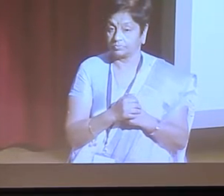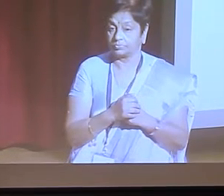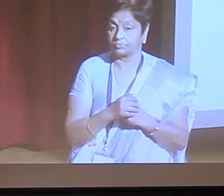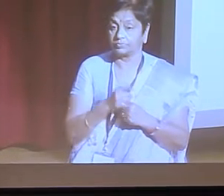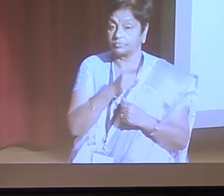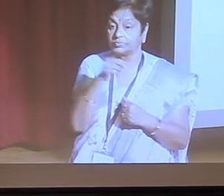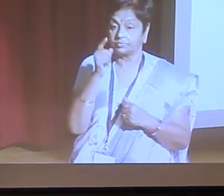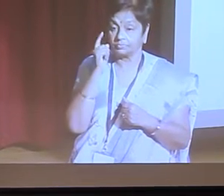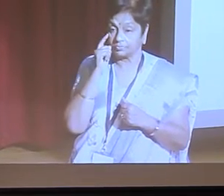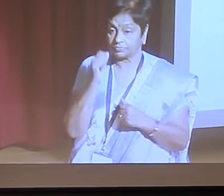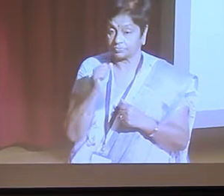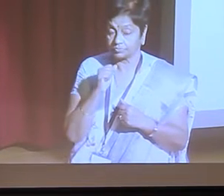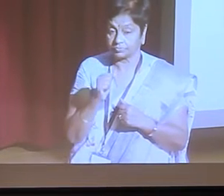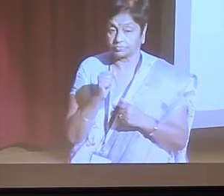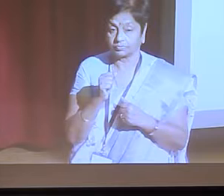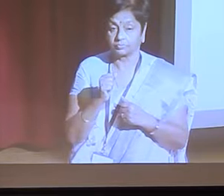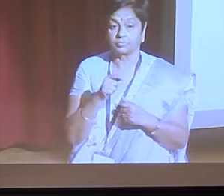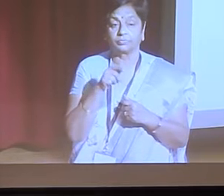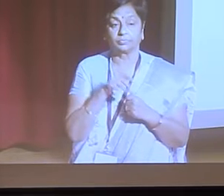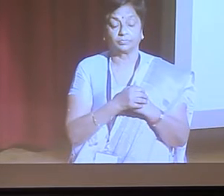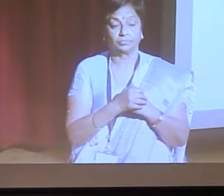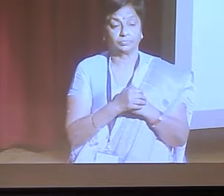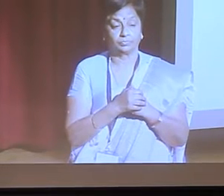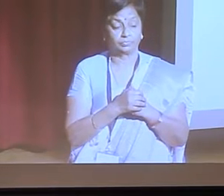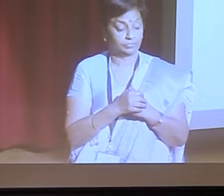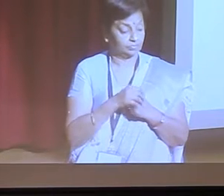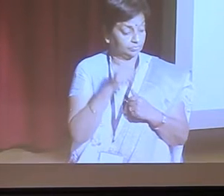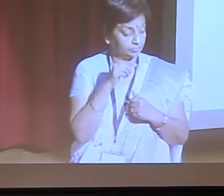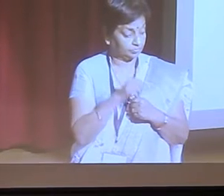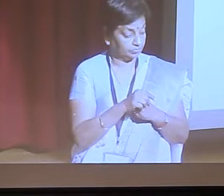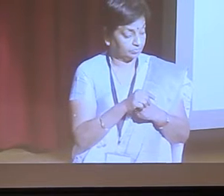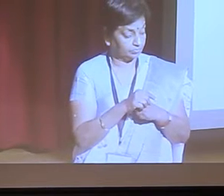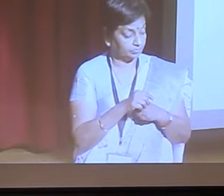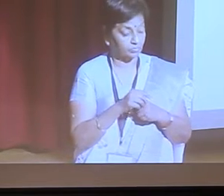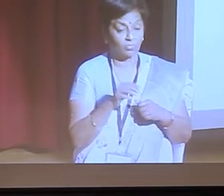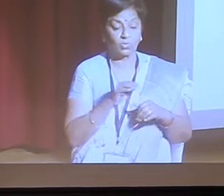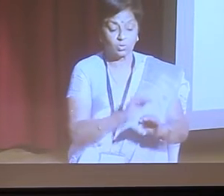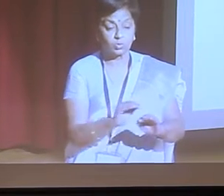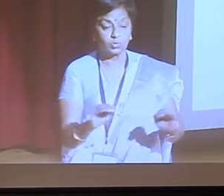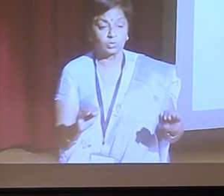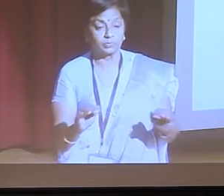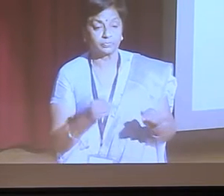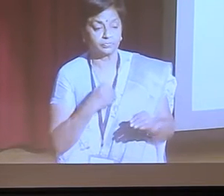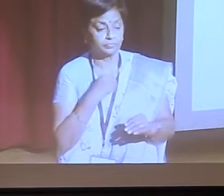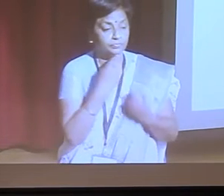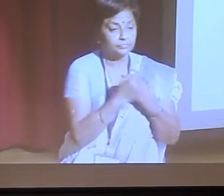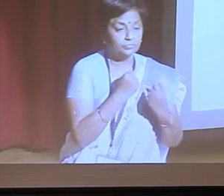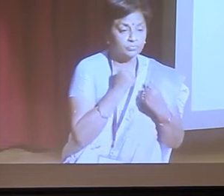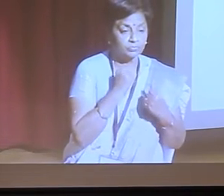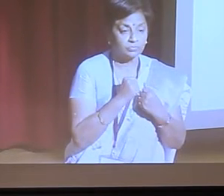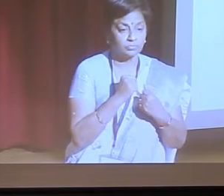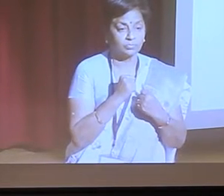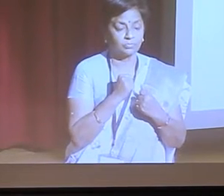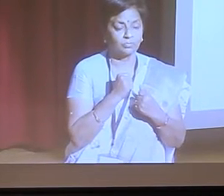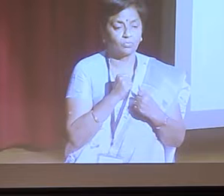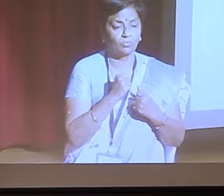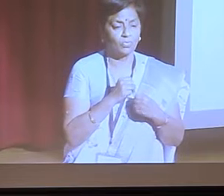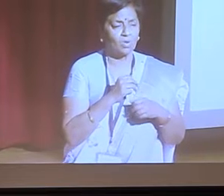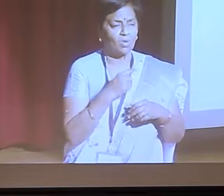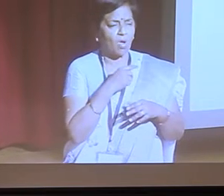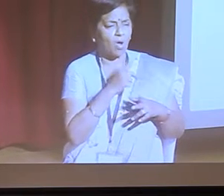confirmed by these two quotations. A university student from Nepal. When I was at